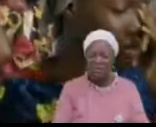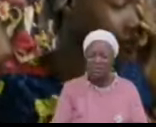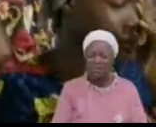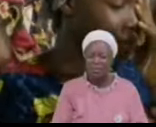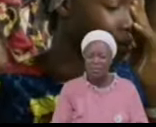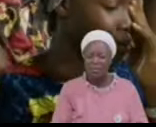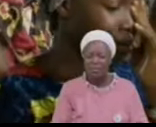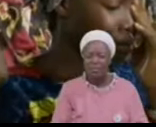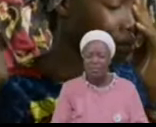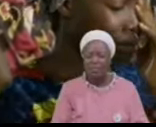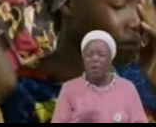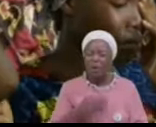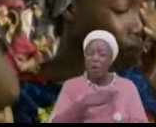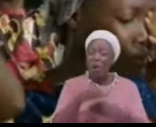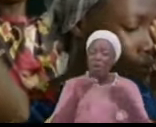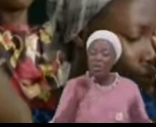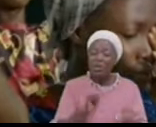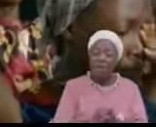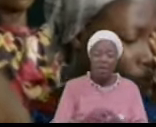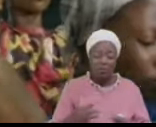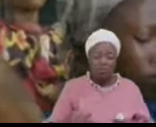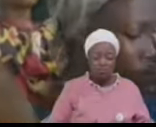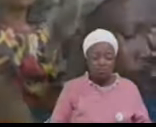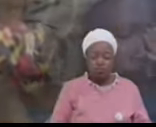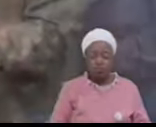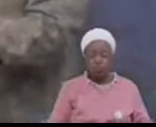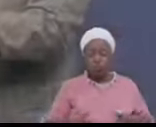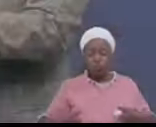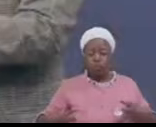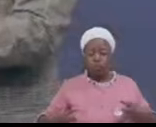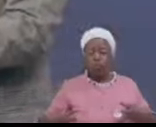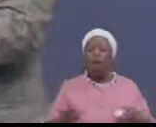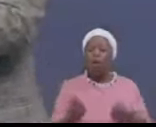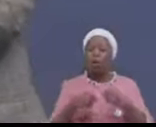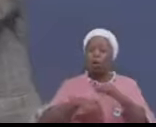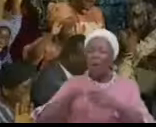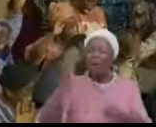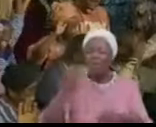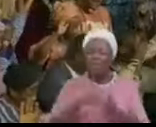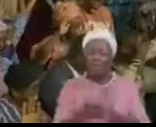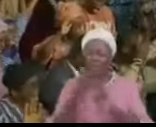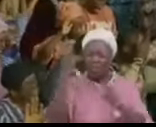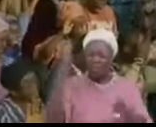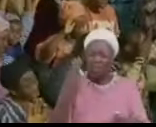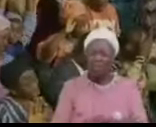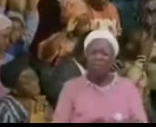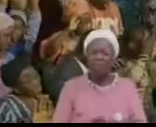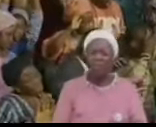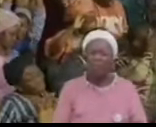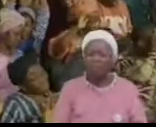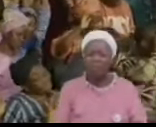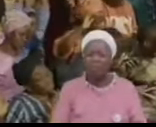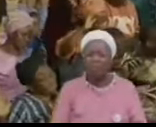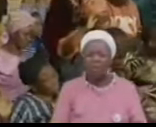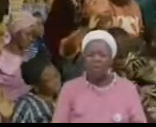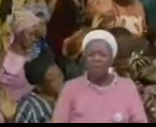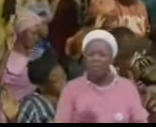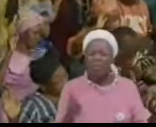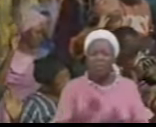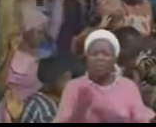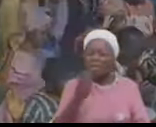All that swelling, come out in Jesus' name. Those who are deaf and